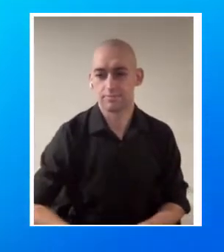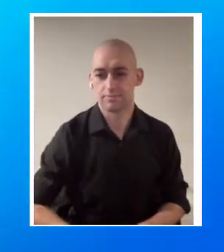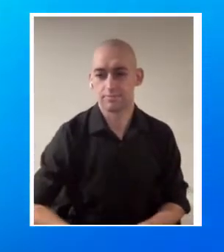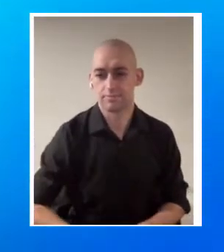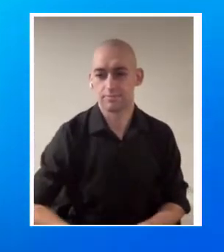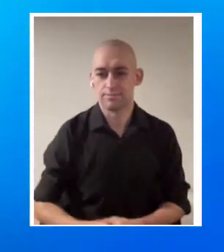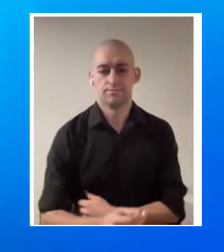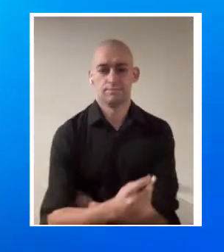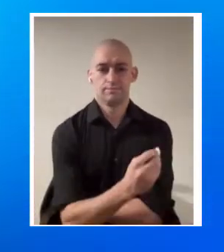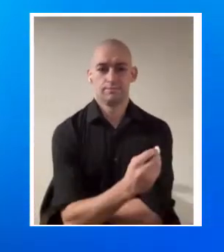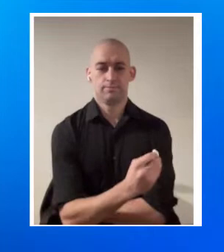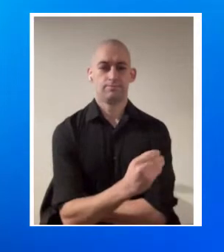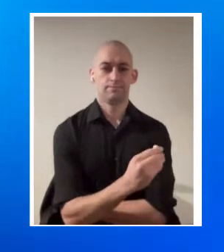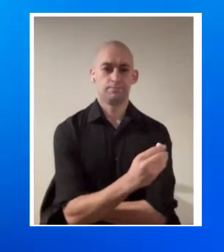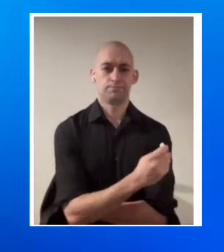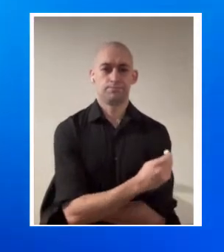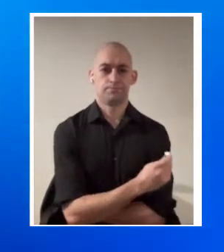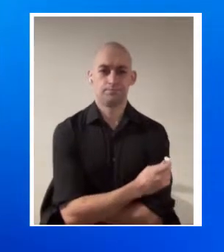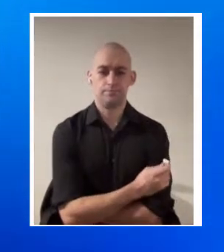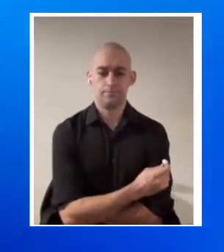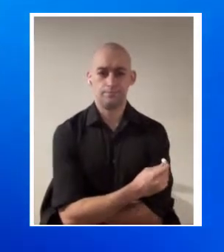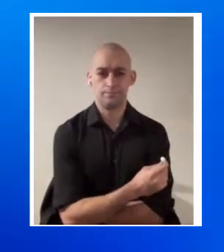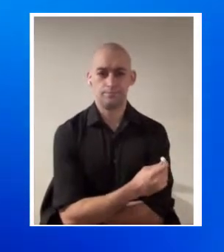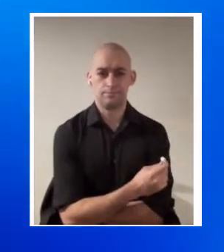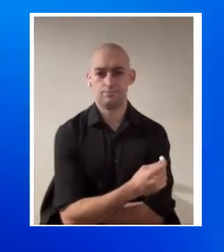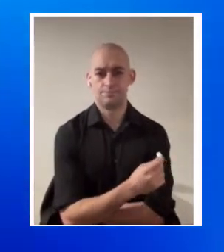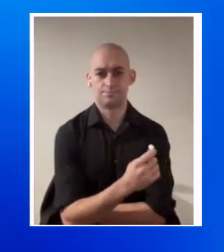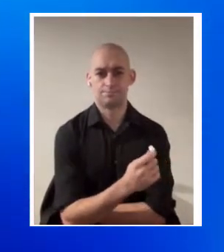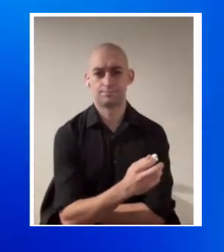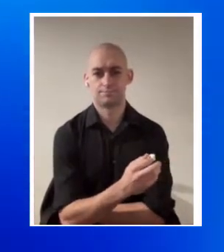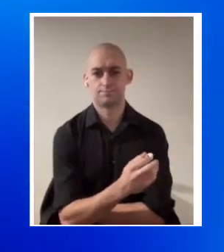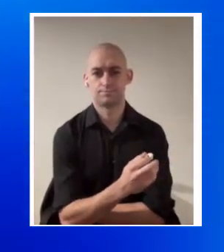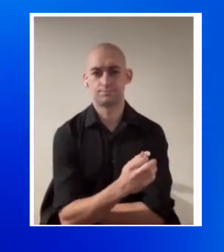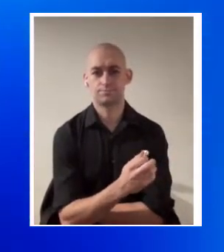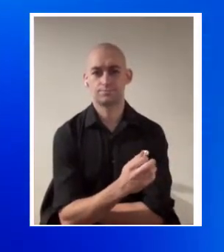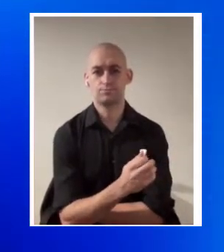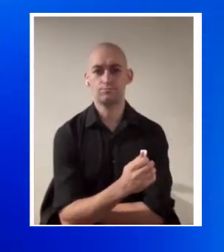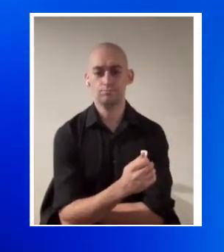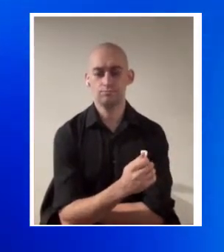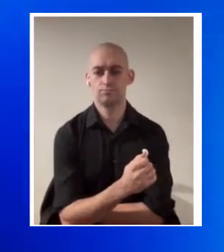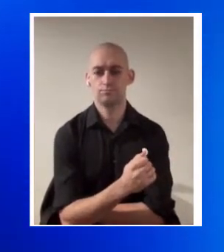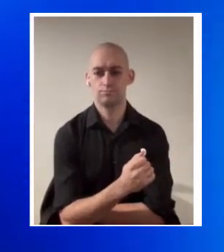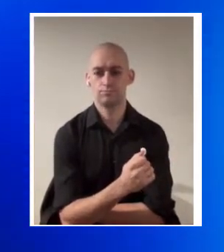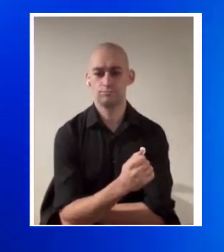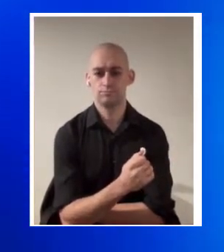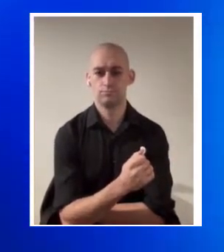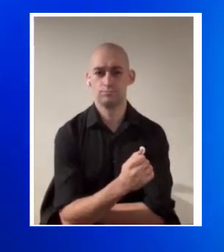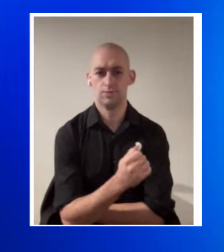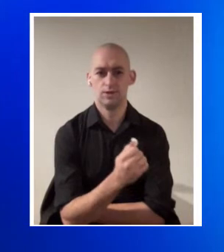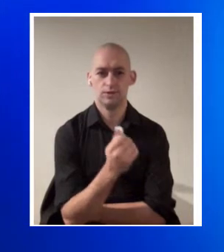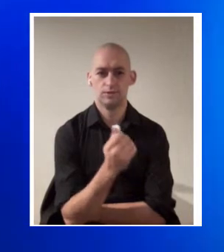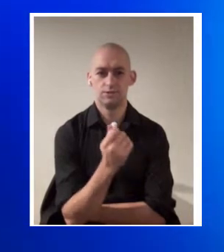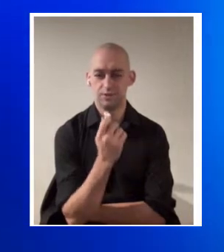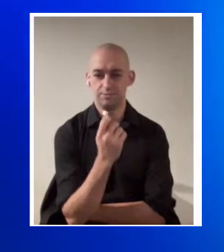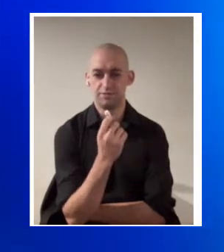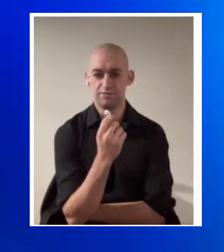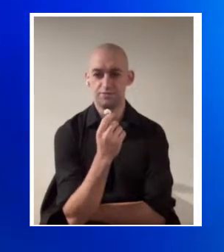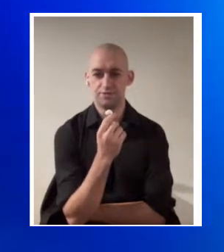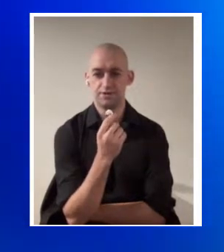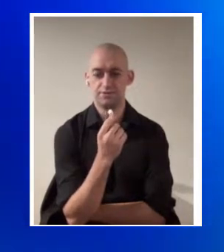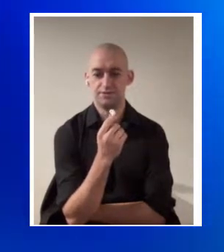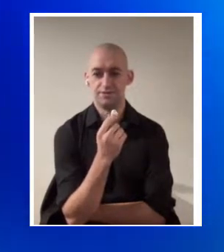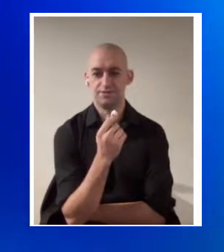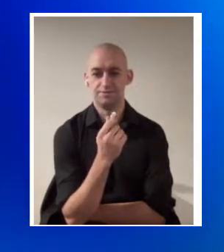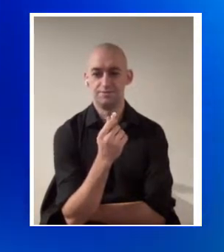So I'm here. This is the room where I'm supposed to be, this link. Yeah, Okay. and I'll send you an email to just make sure and has all the details so you